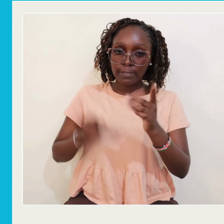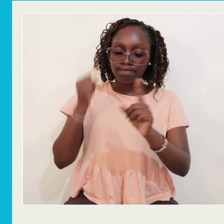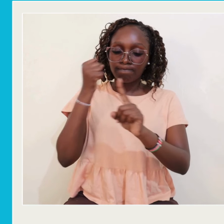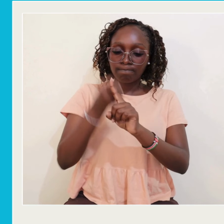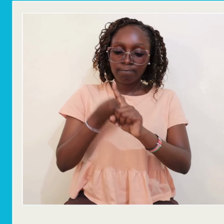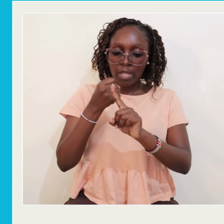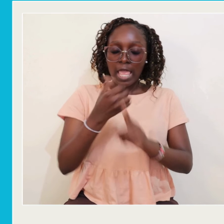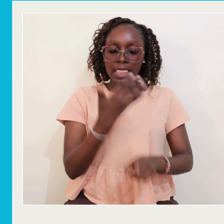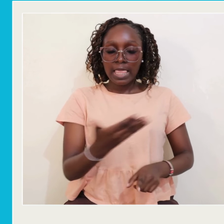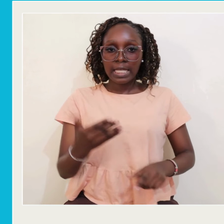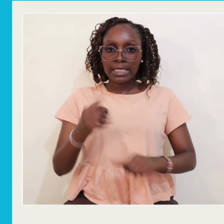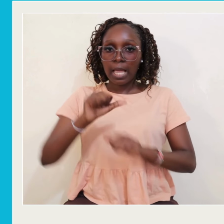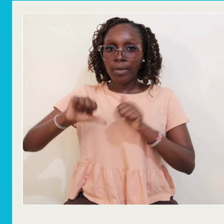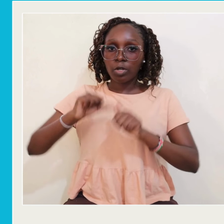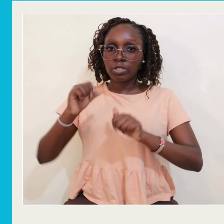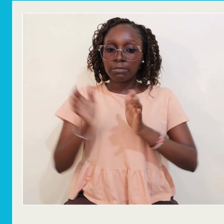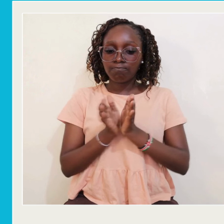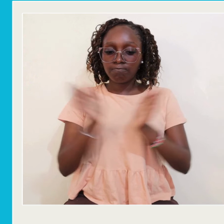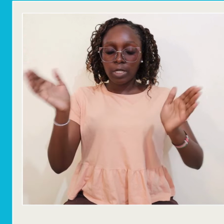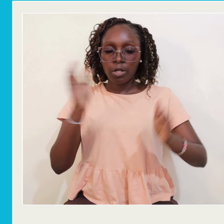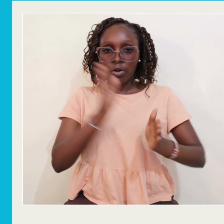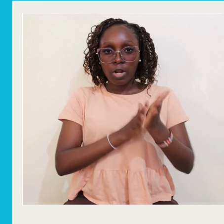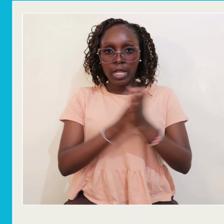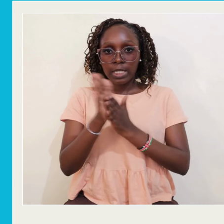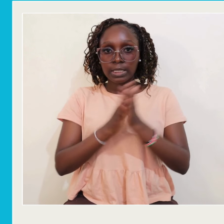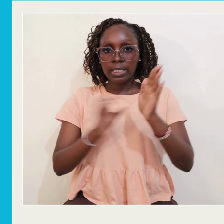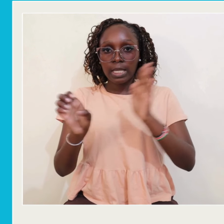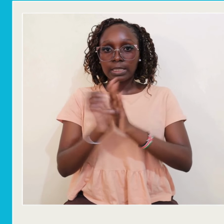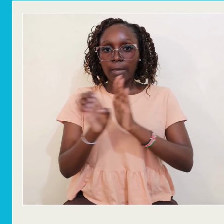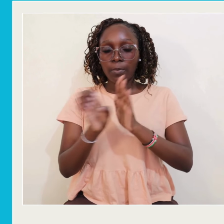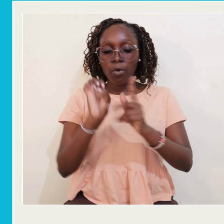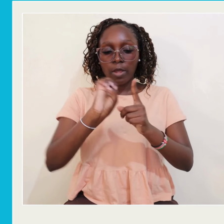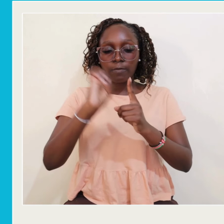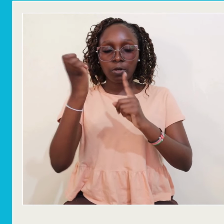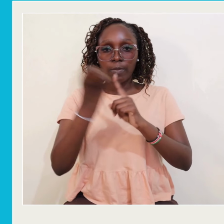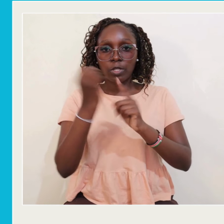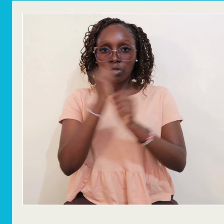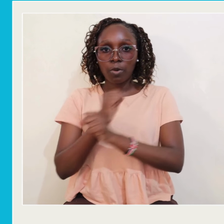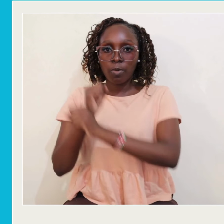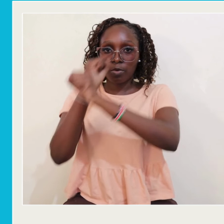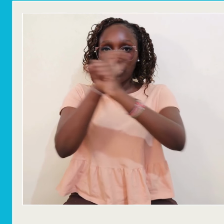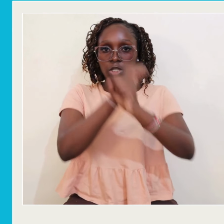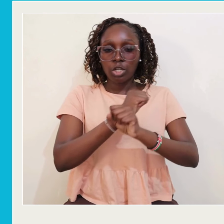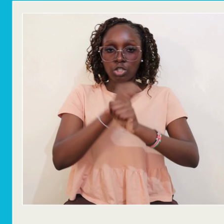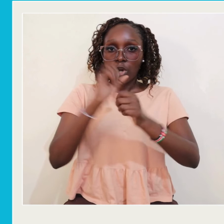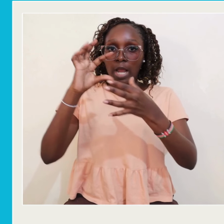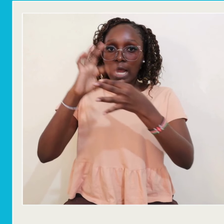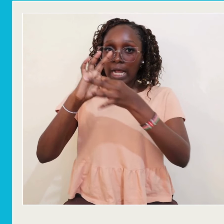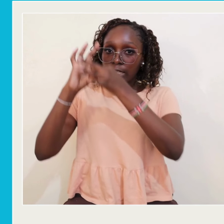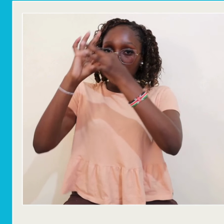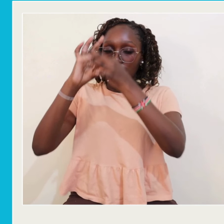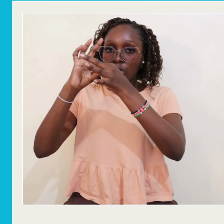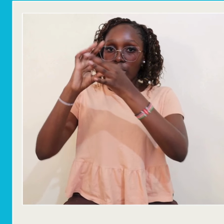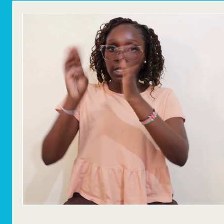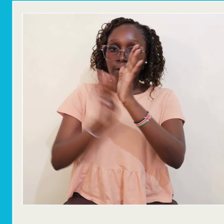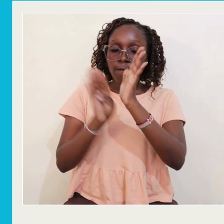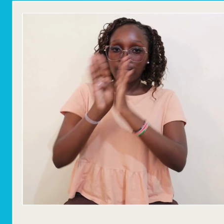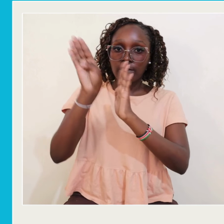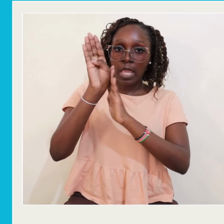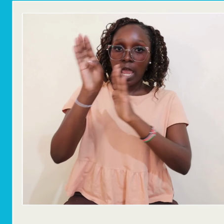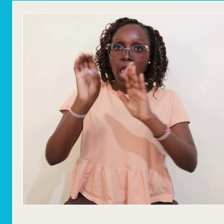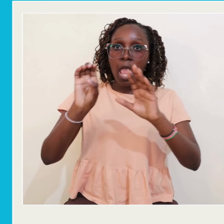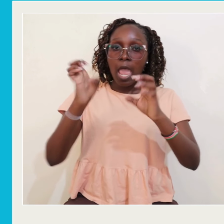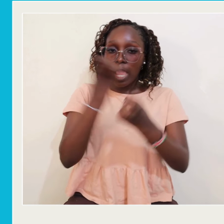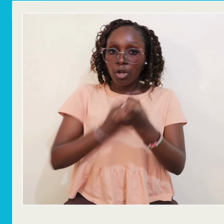include advocacy on issues of general interest, such as environmental protection, cultural development,